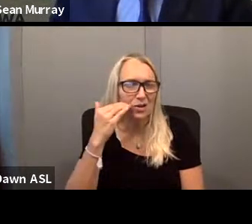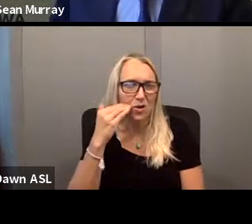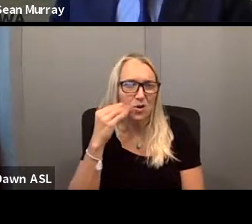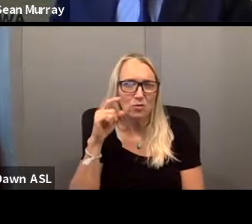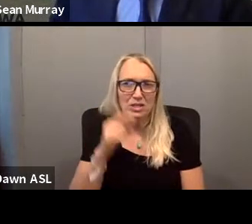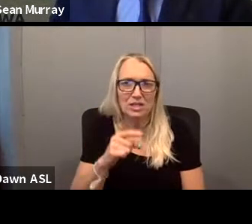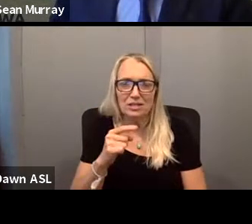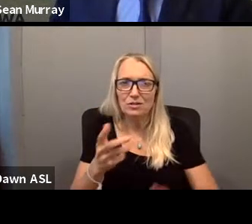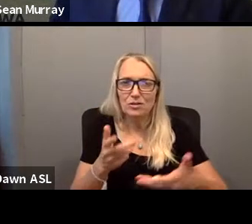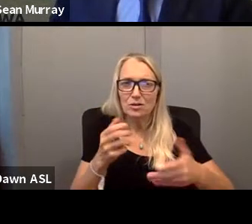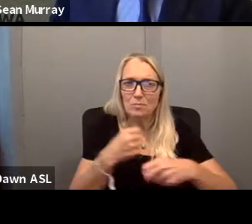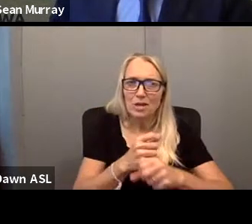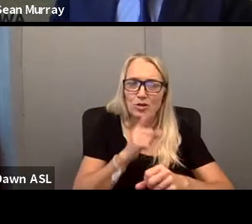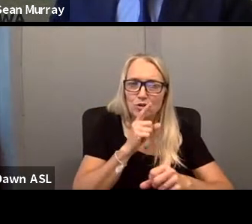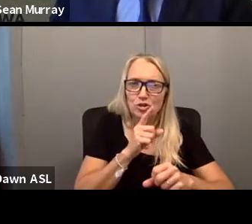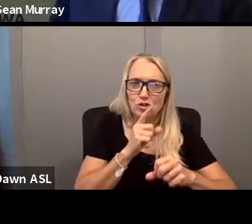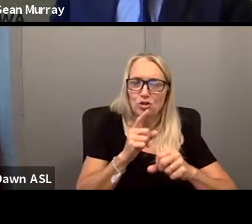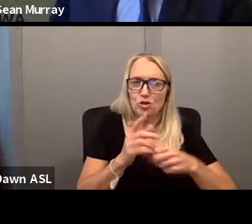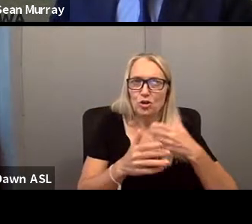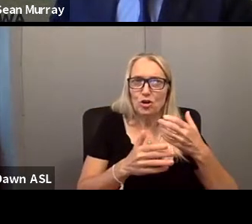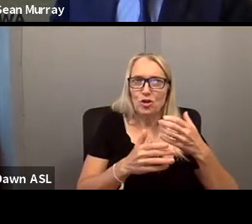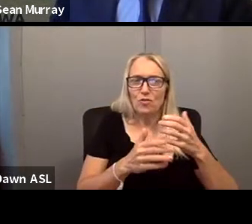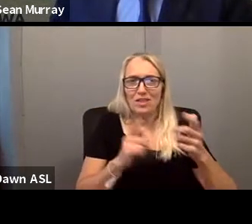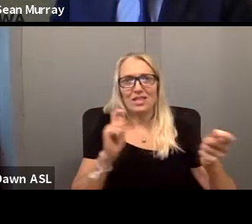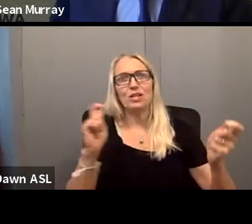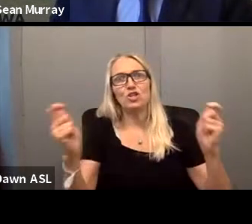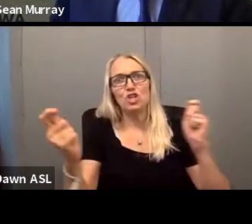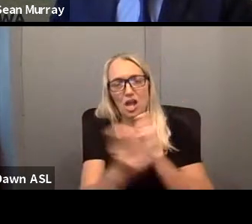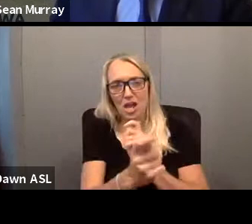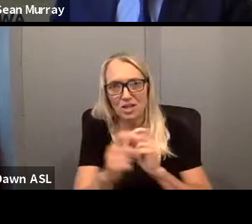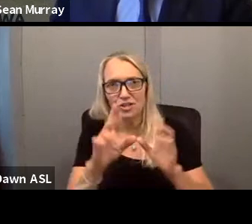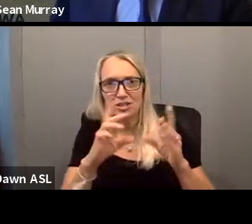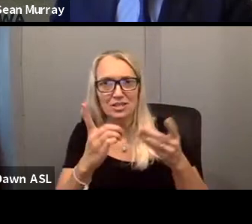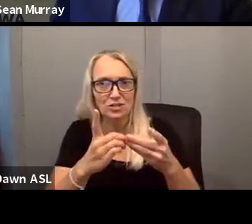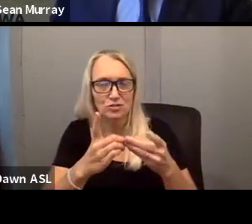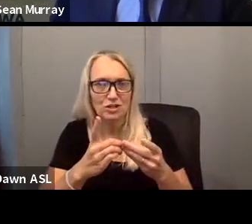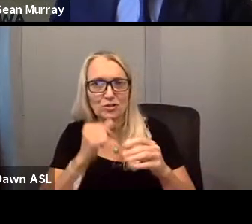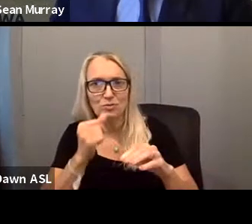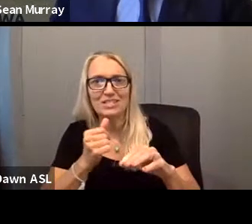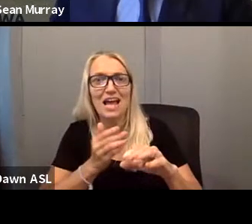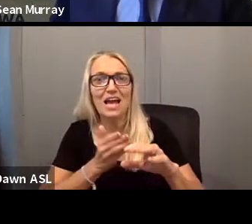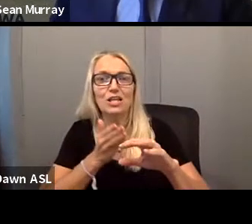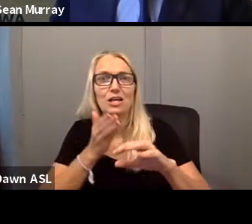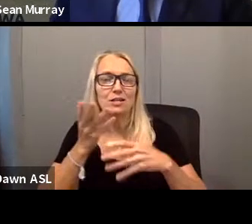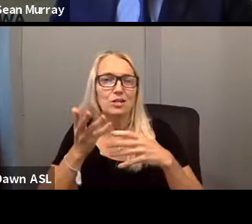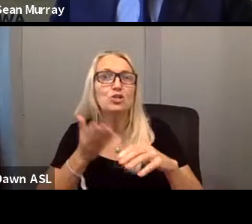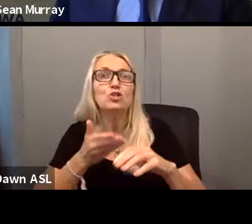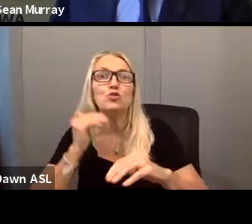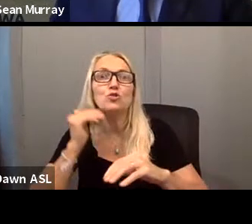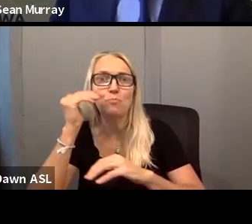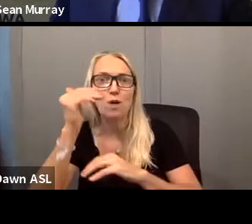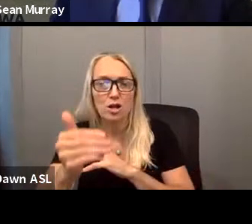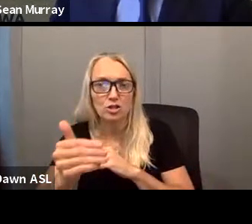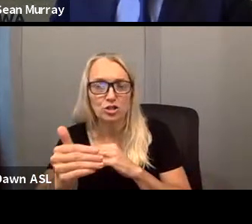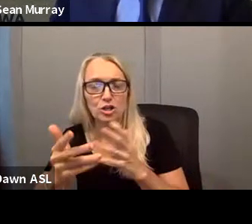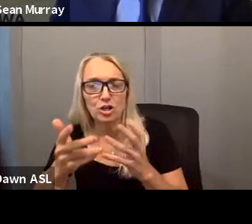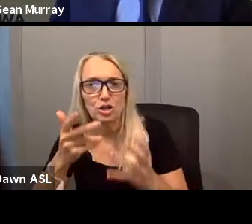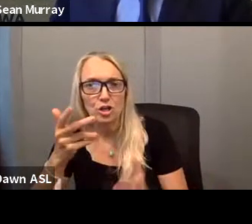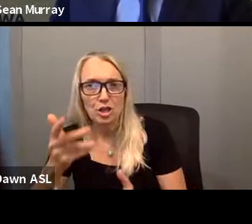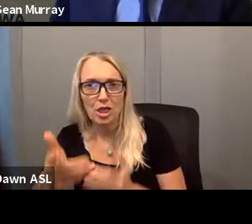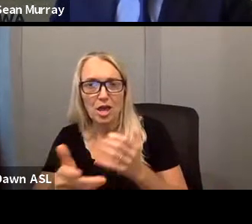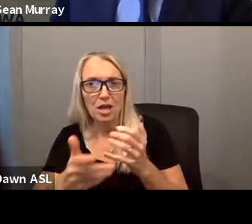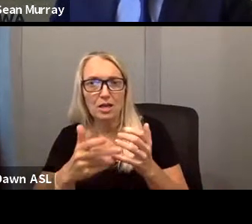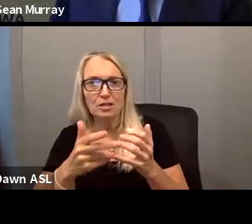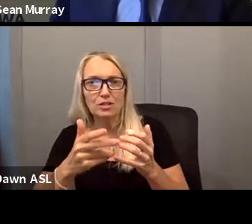a district be dramatically reformed so as not to go over the mountains, as it were. Although I imagine there are other